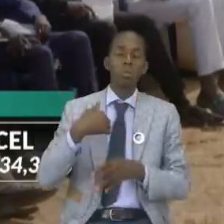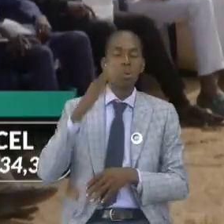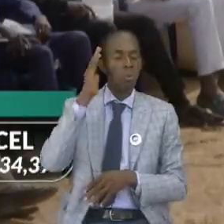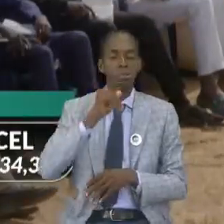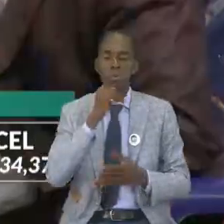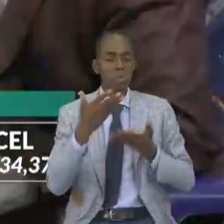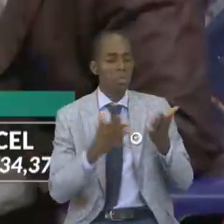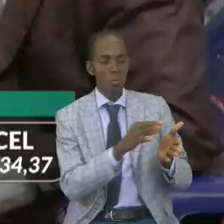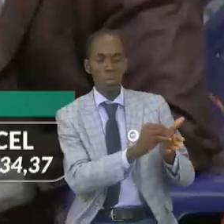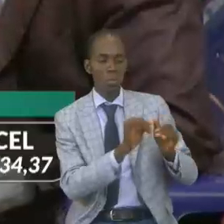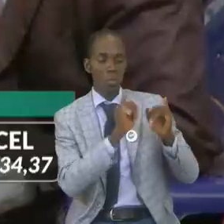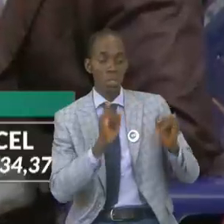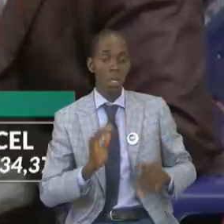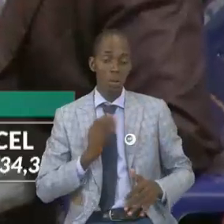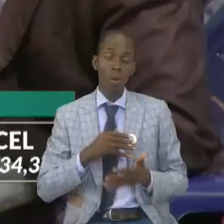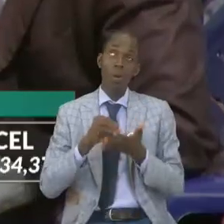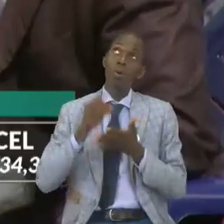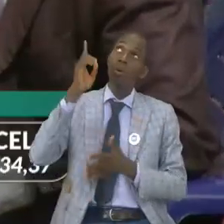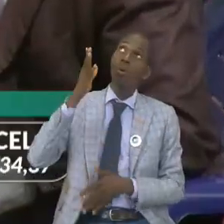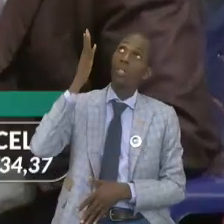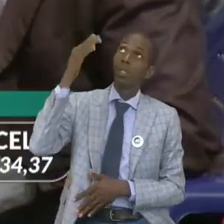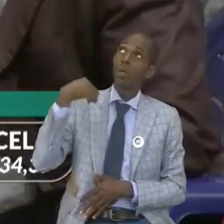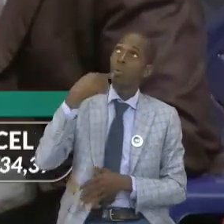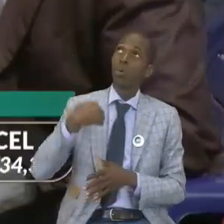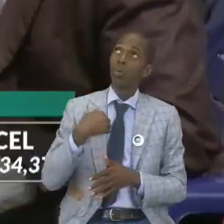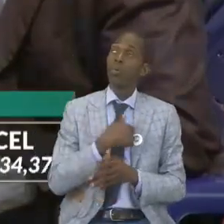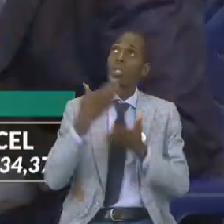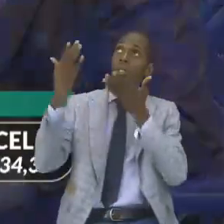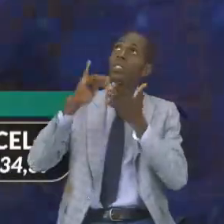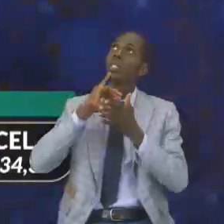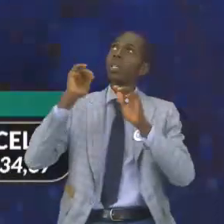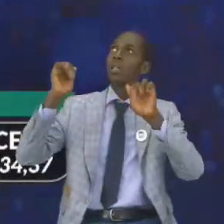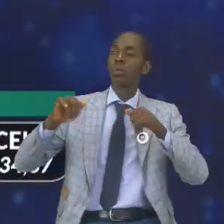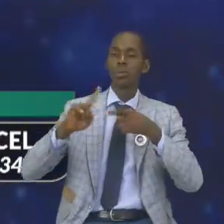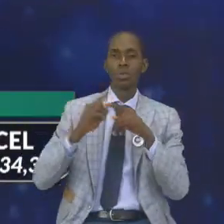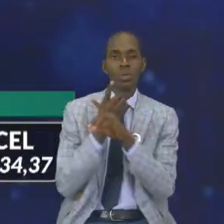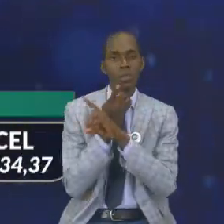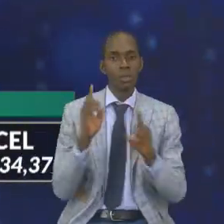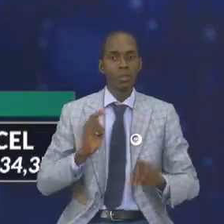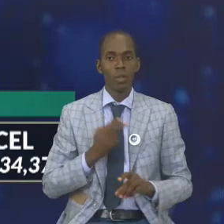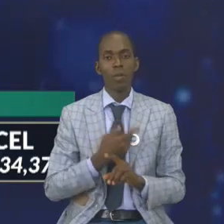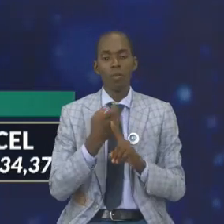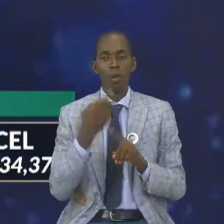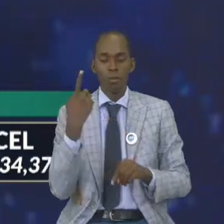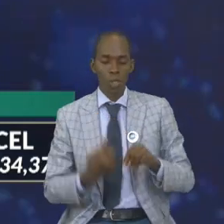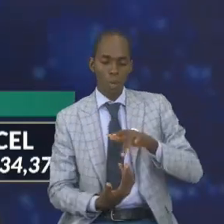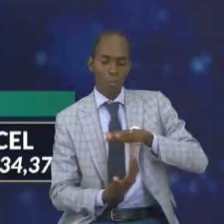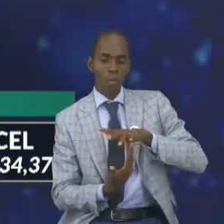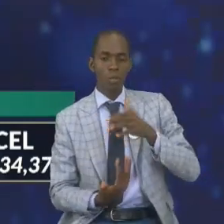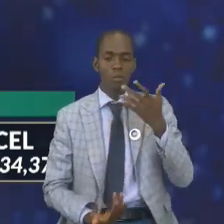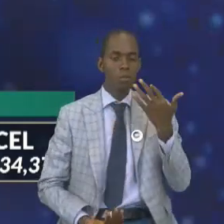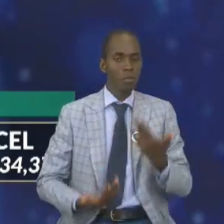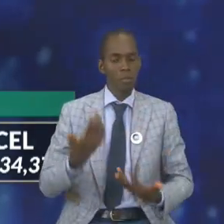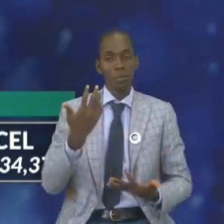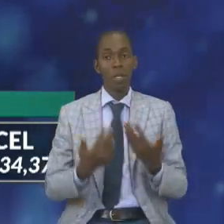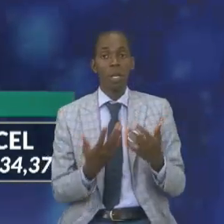our God whom we serve is able to deliver us from the burning fiery furnace, and